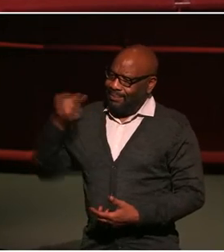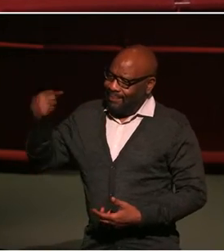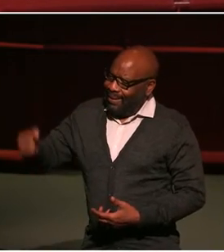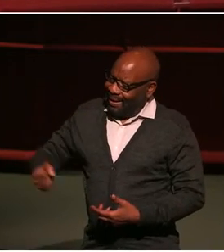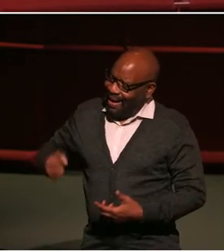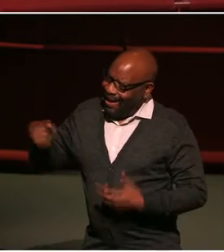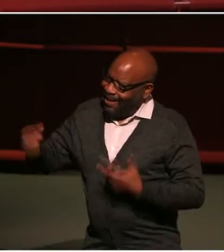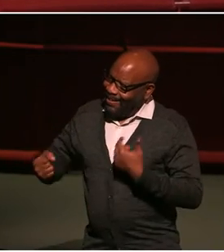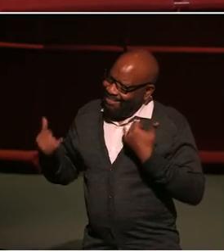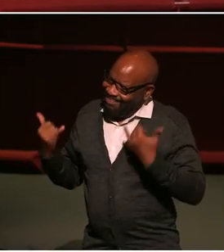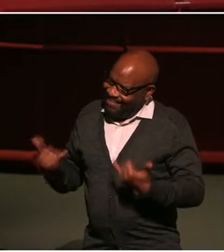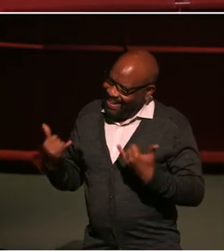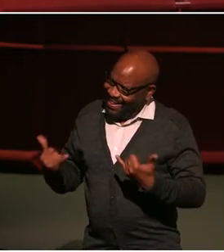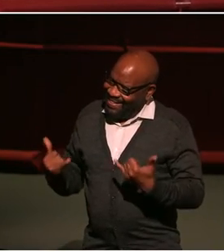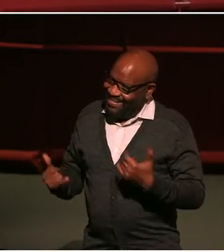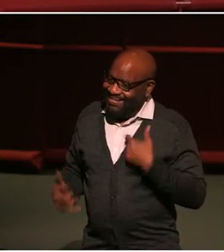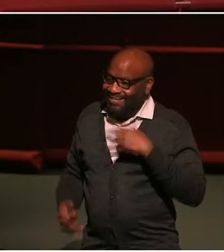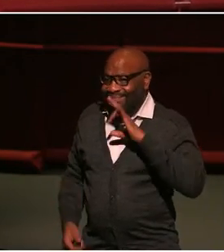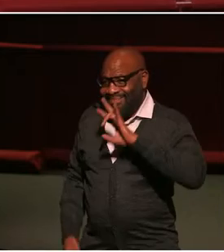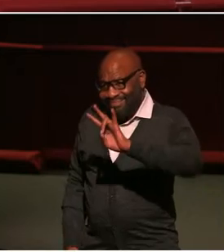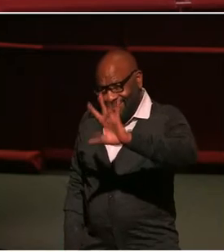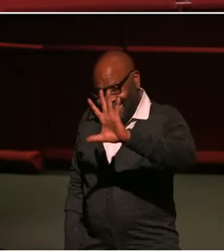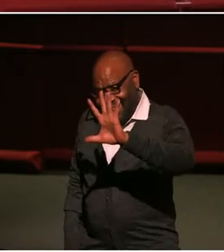old. And